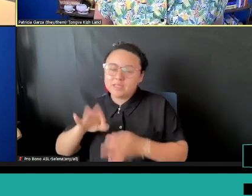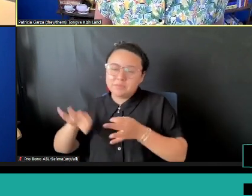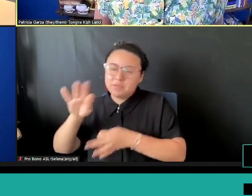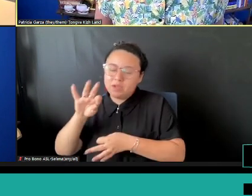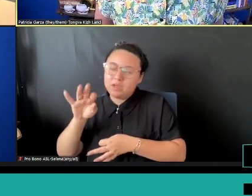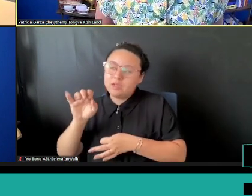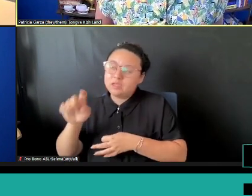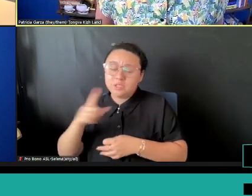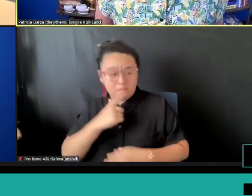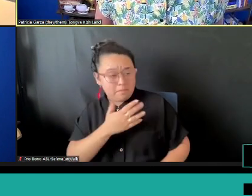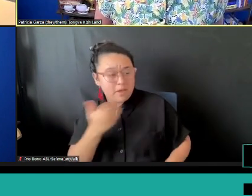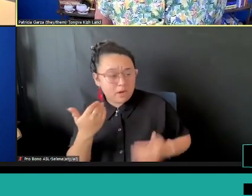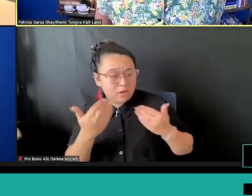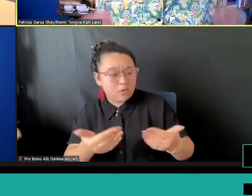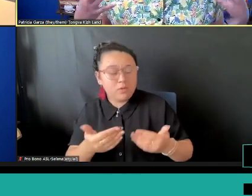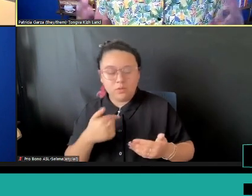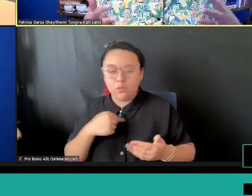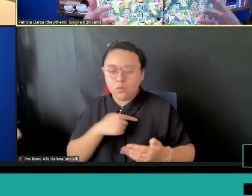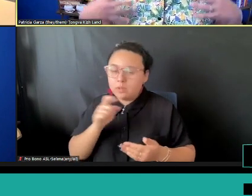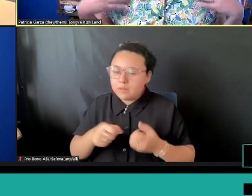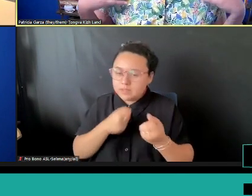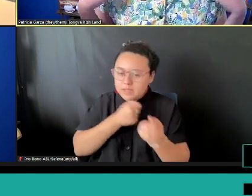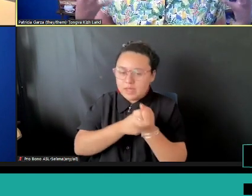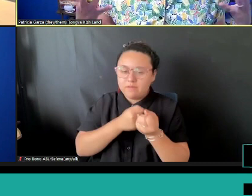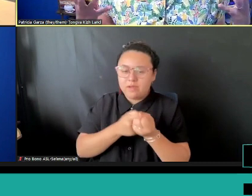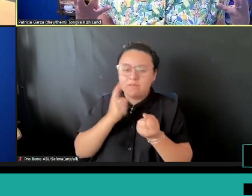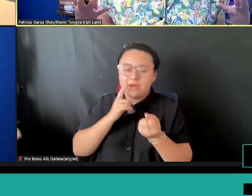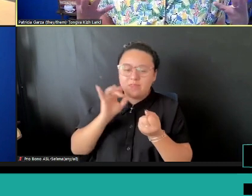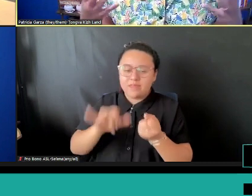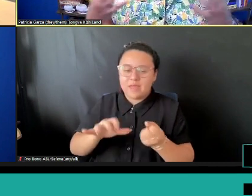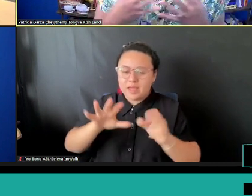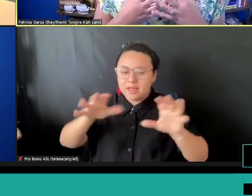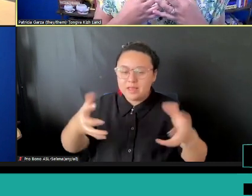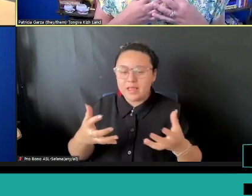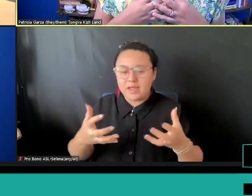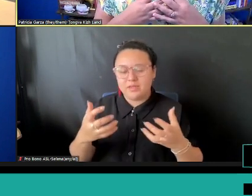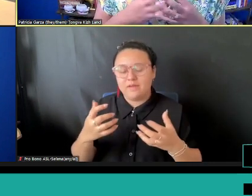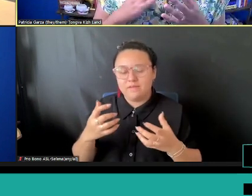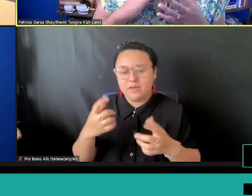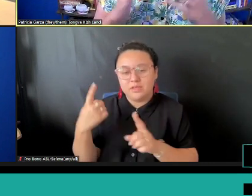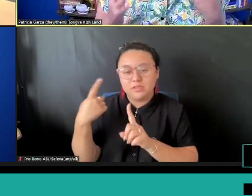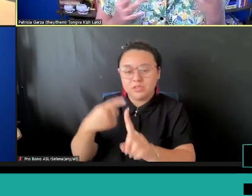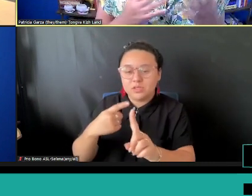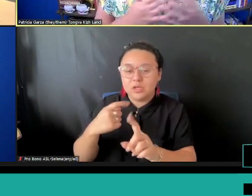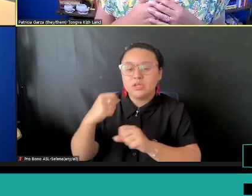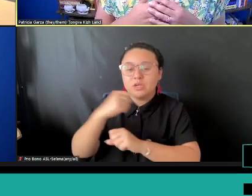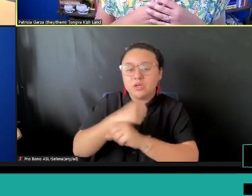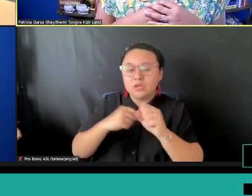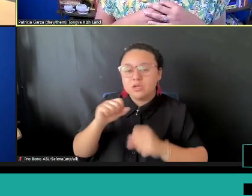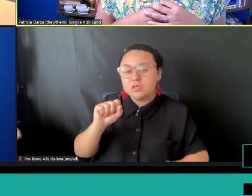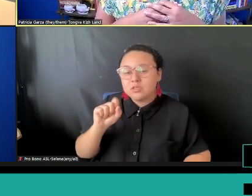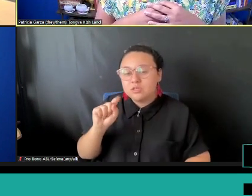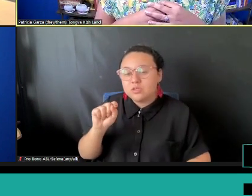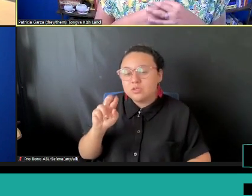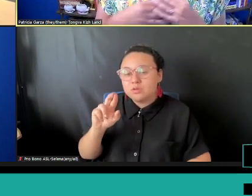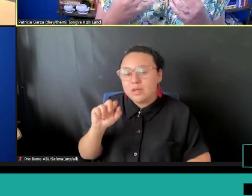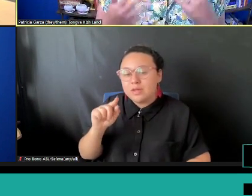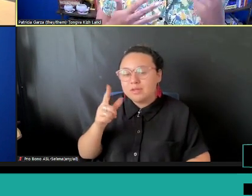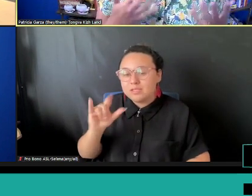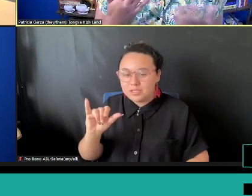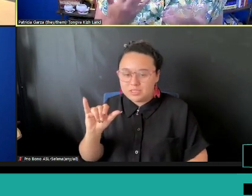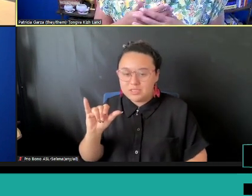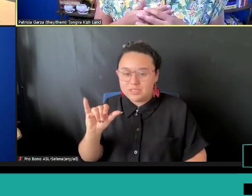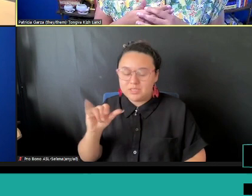Because we need to advocate for that kind of collective strategy. And so I think that's also part of what I am putting